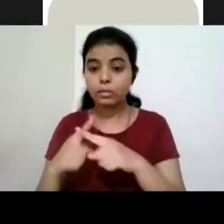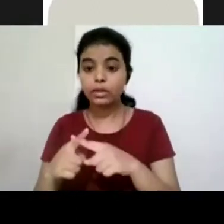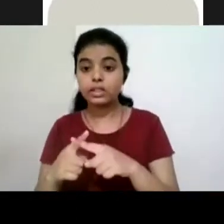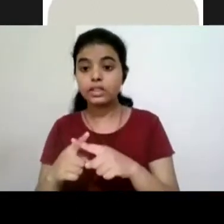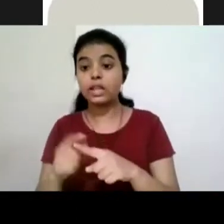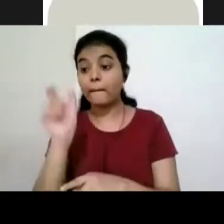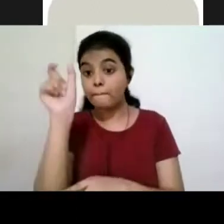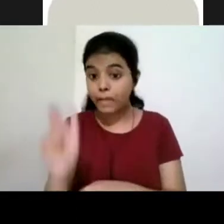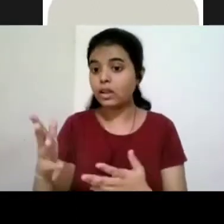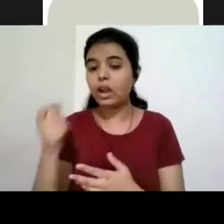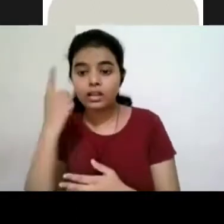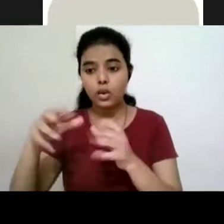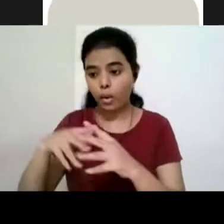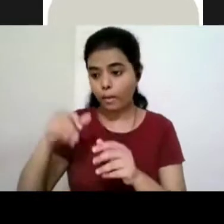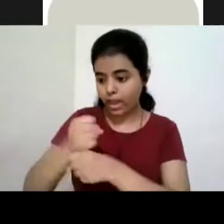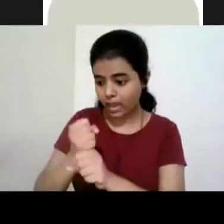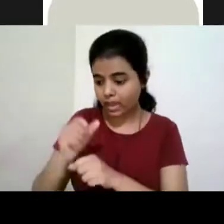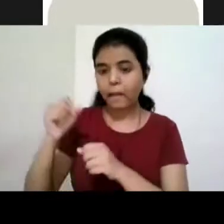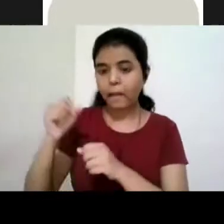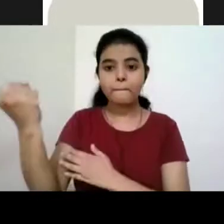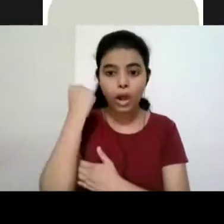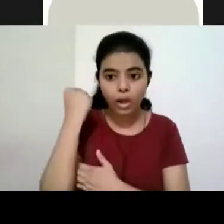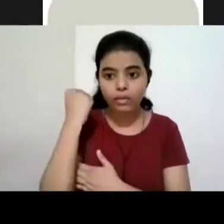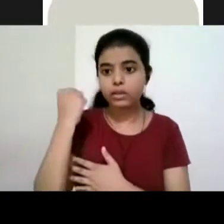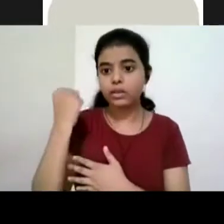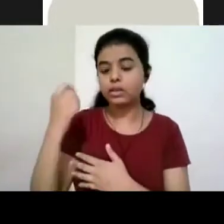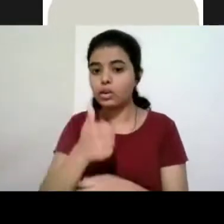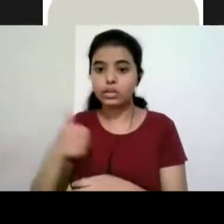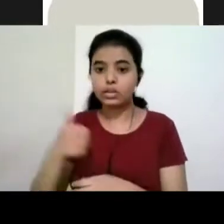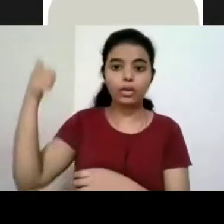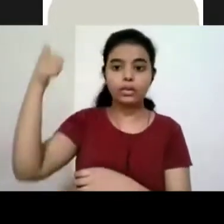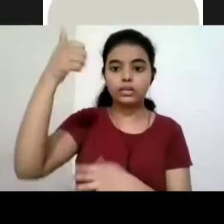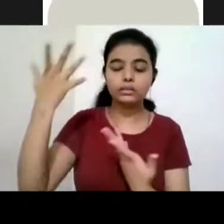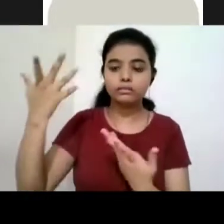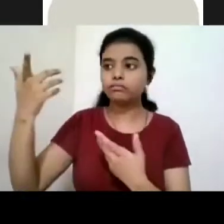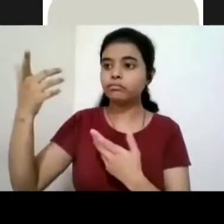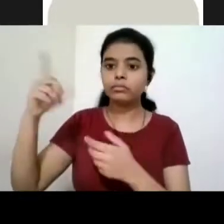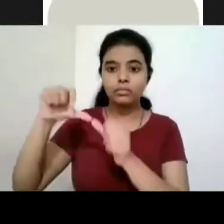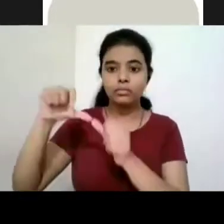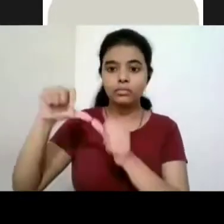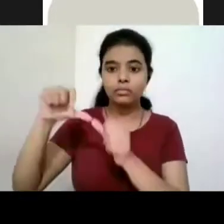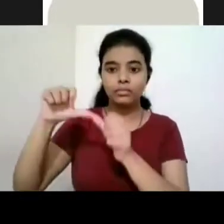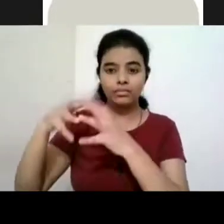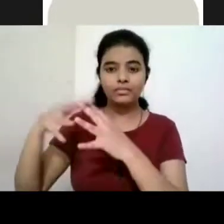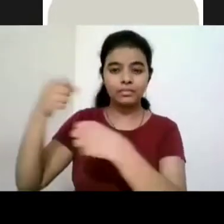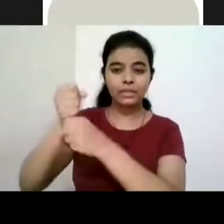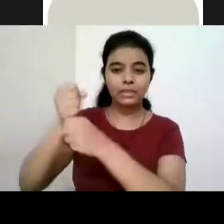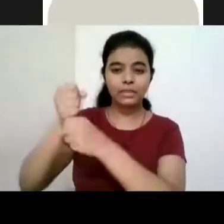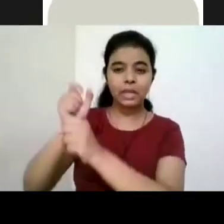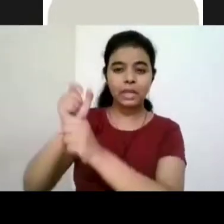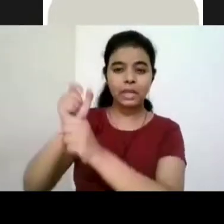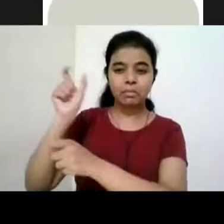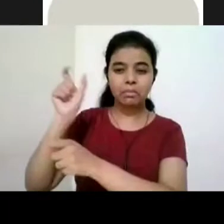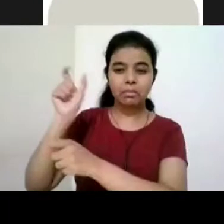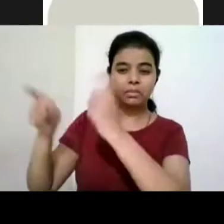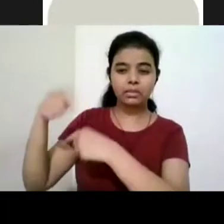we understand lawmaking and the power that the law, the authority that the lawmakers and law itself is